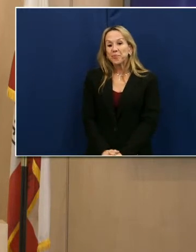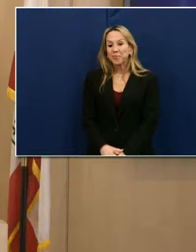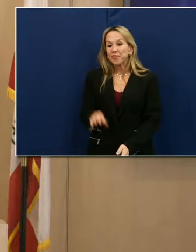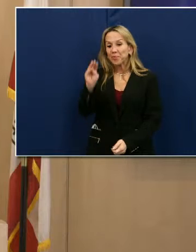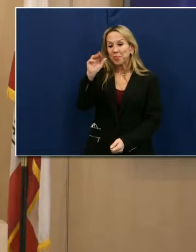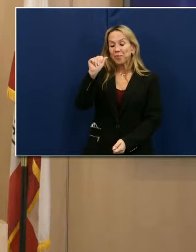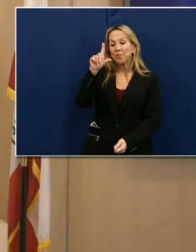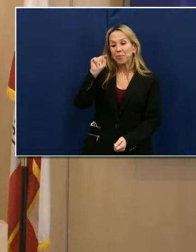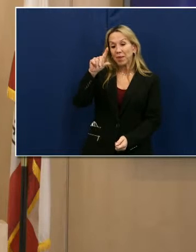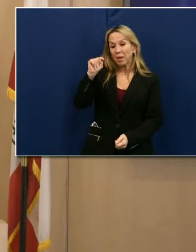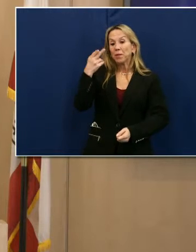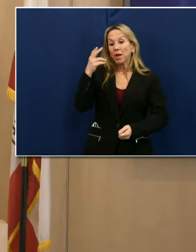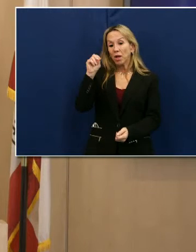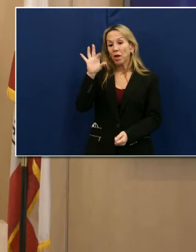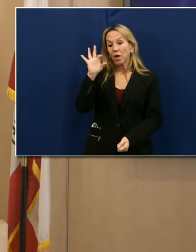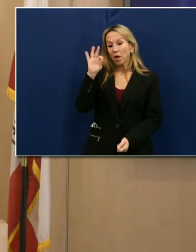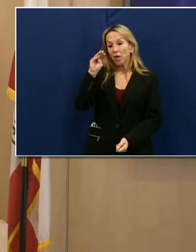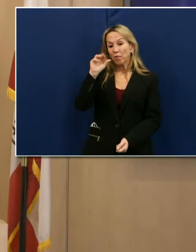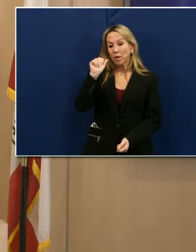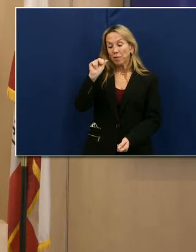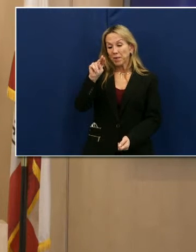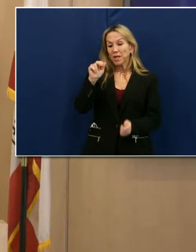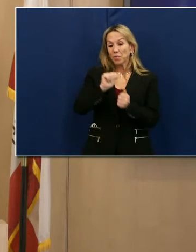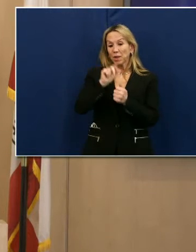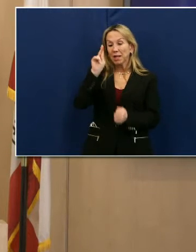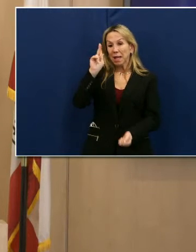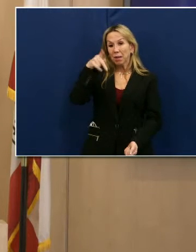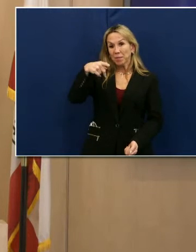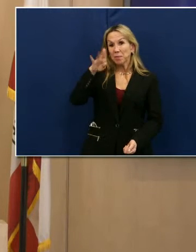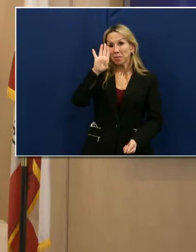Next question is from Matt Hoffman with KPBS.